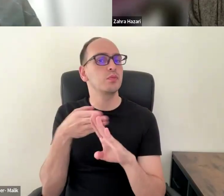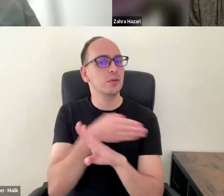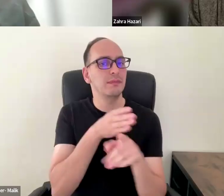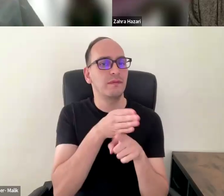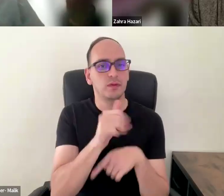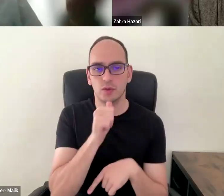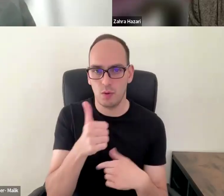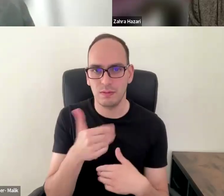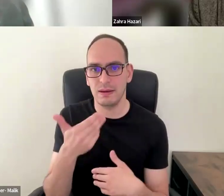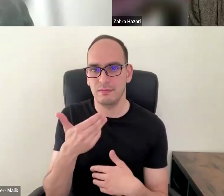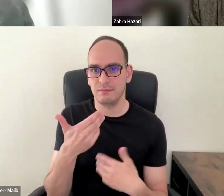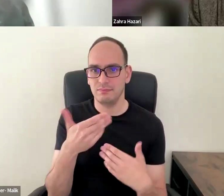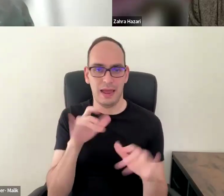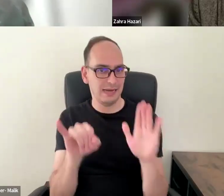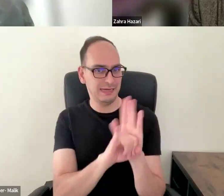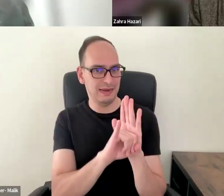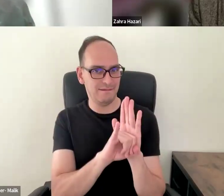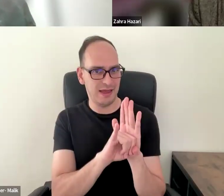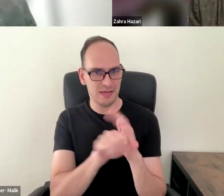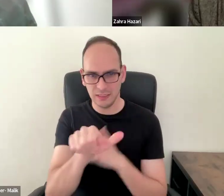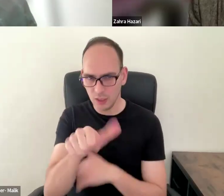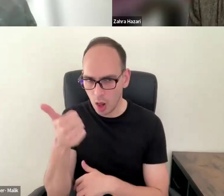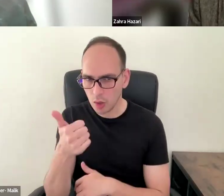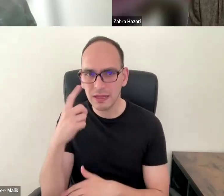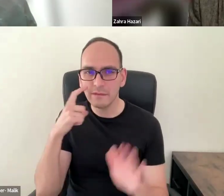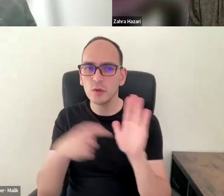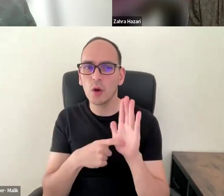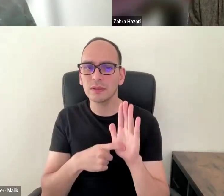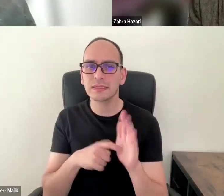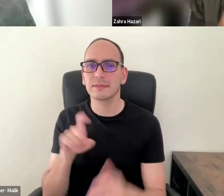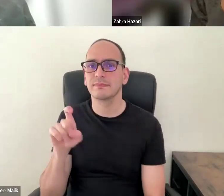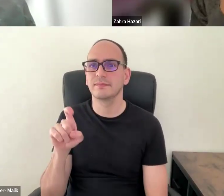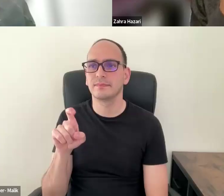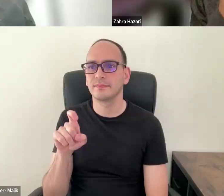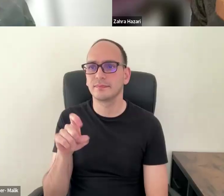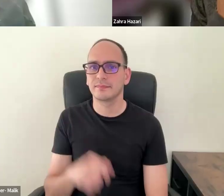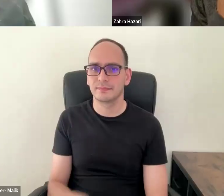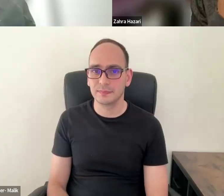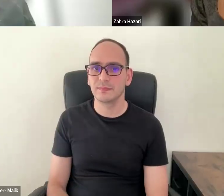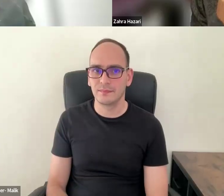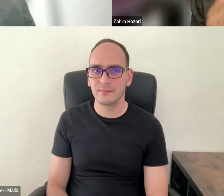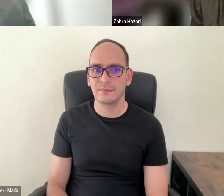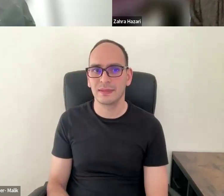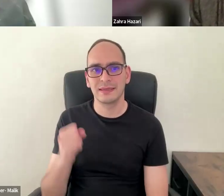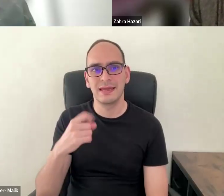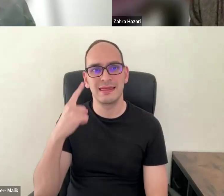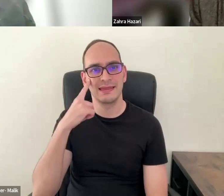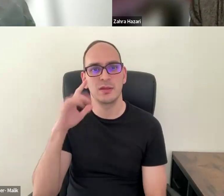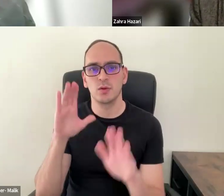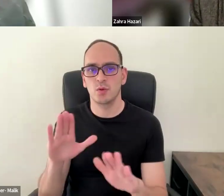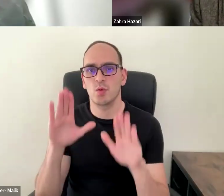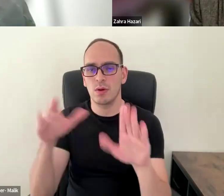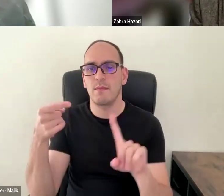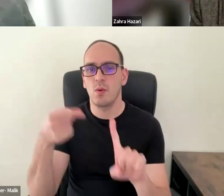of your studies? So you've pointed out one. Is there any others? Yeah, I think that that is a great point, that